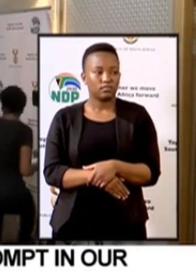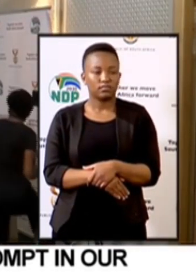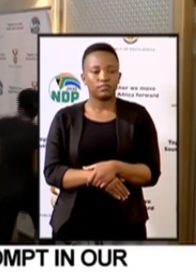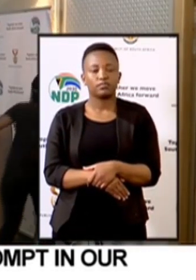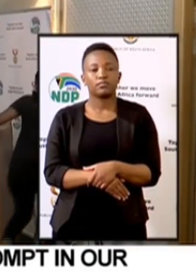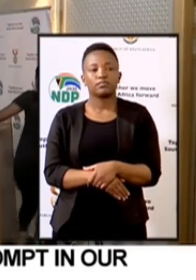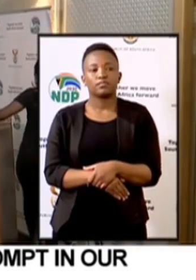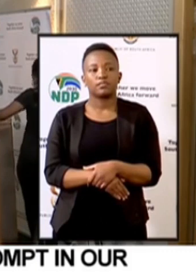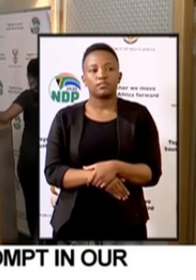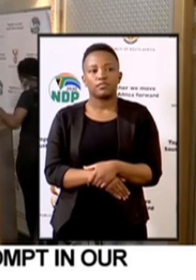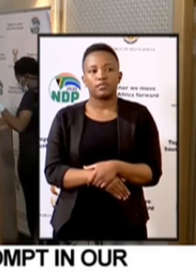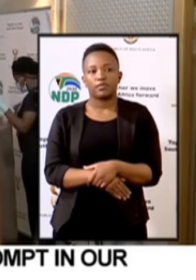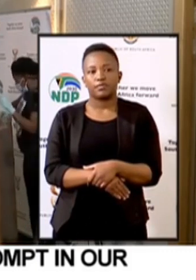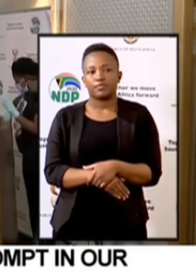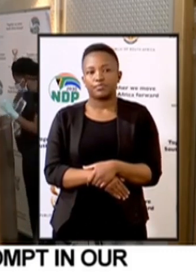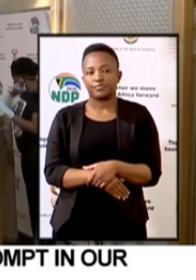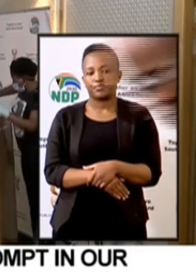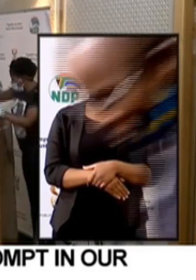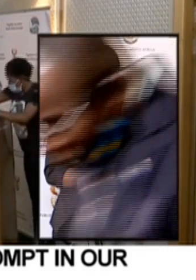it.